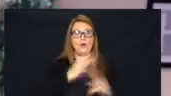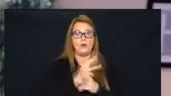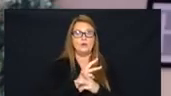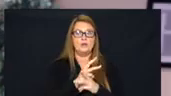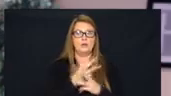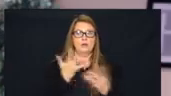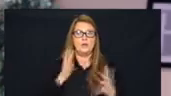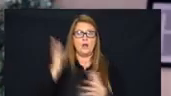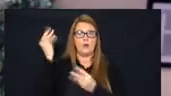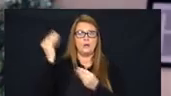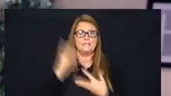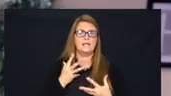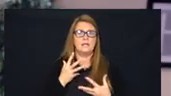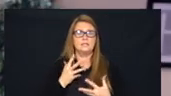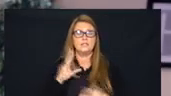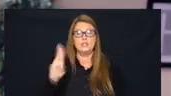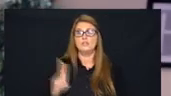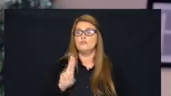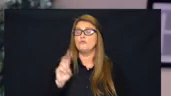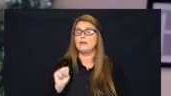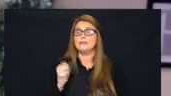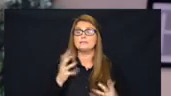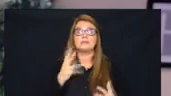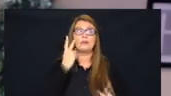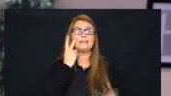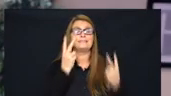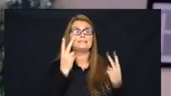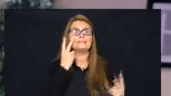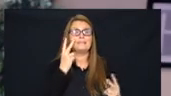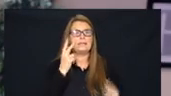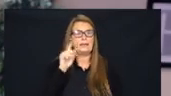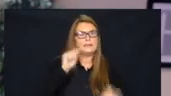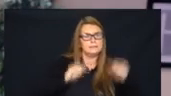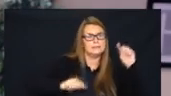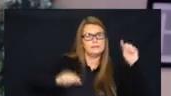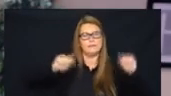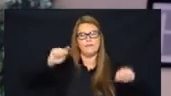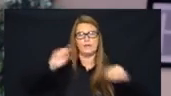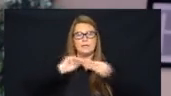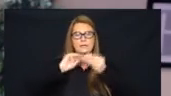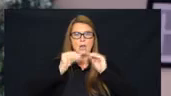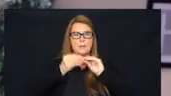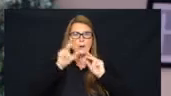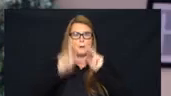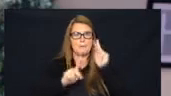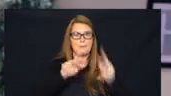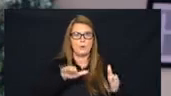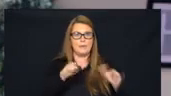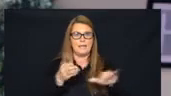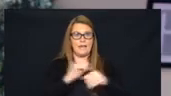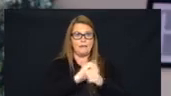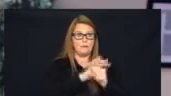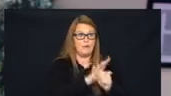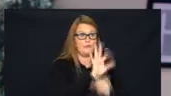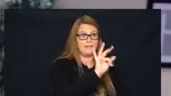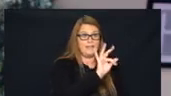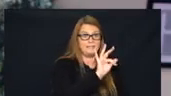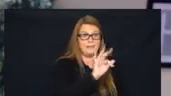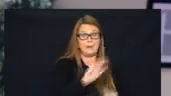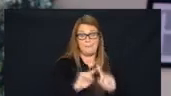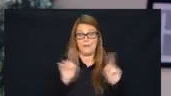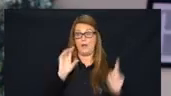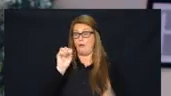that the US has seen a disproportionate number of people die from COVID-19. When we look at the